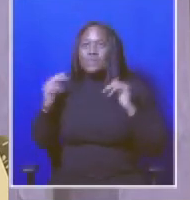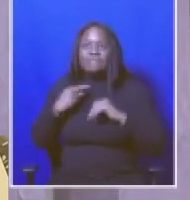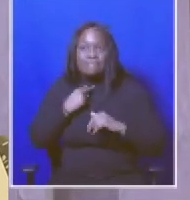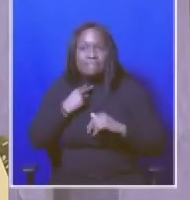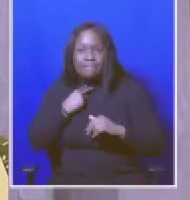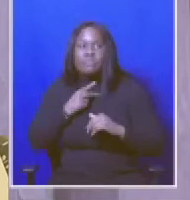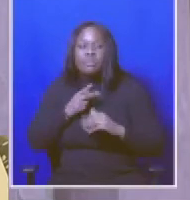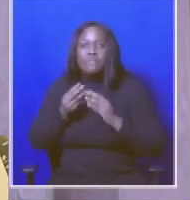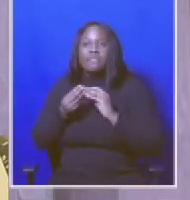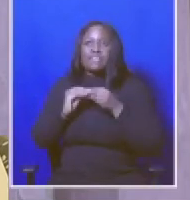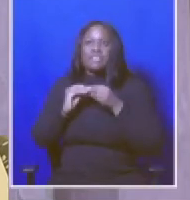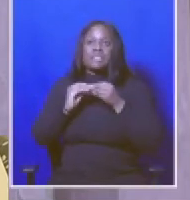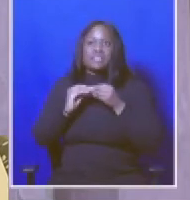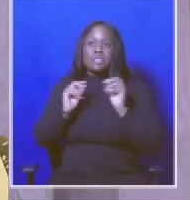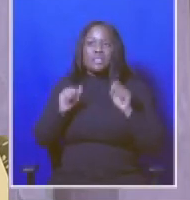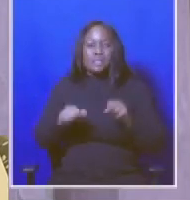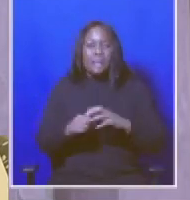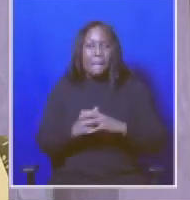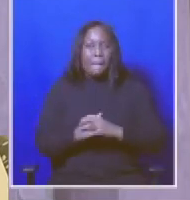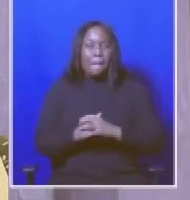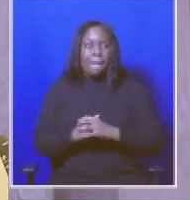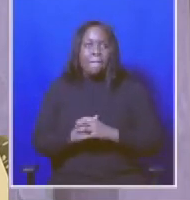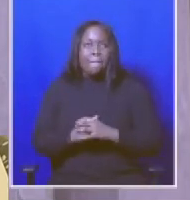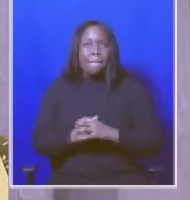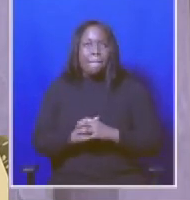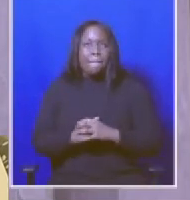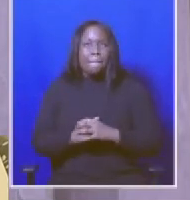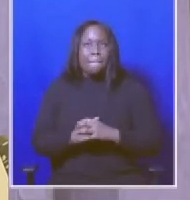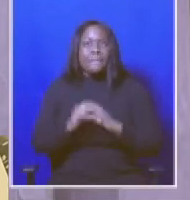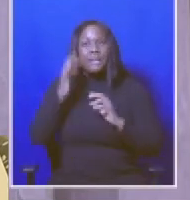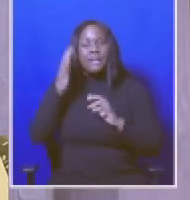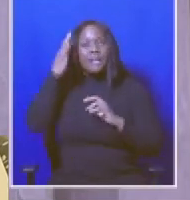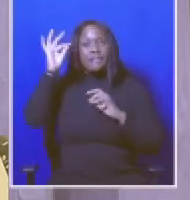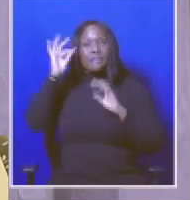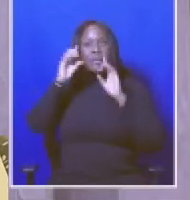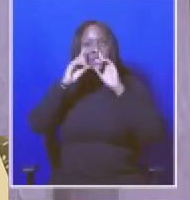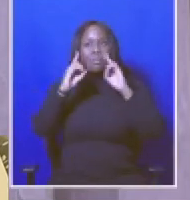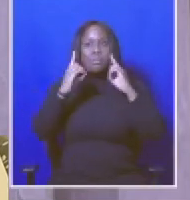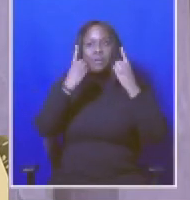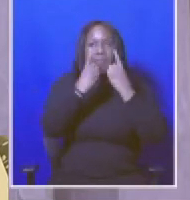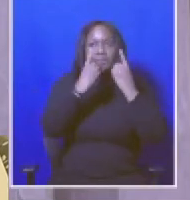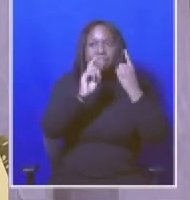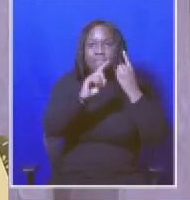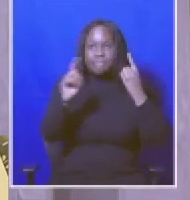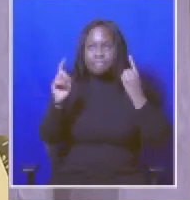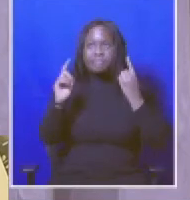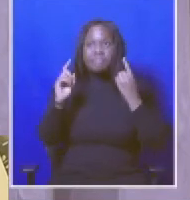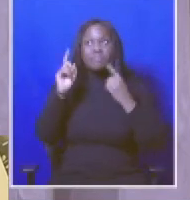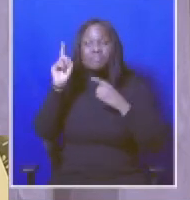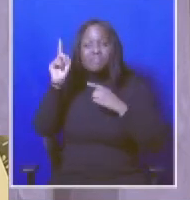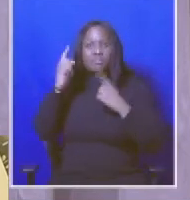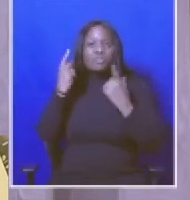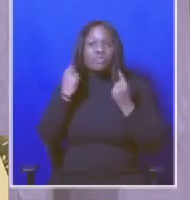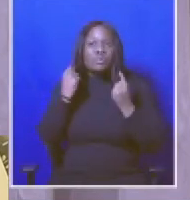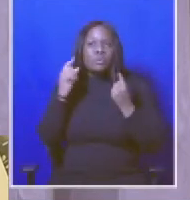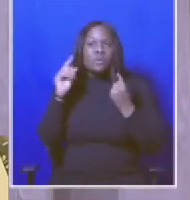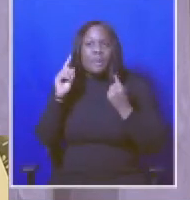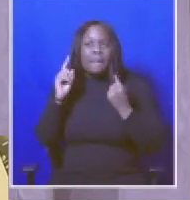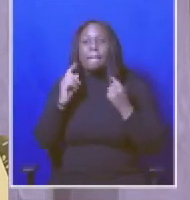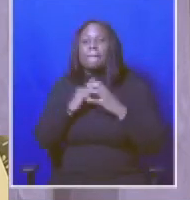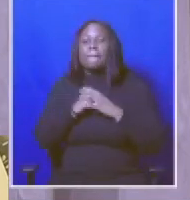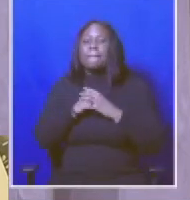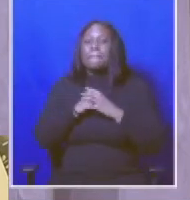the capacity and capabilities of government departments and entities, the government has forged partnership with science